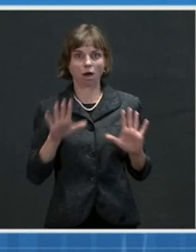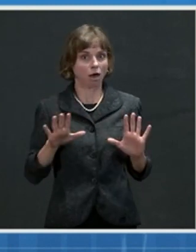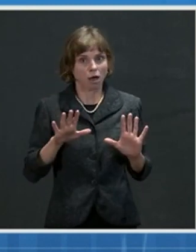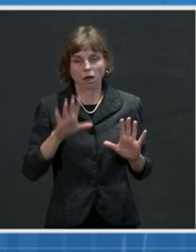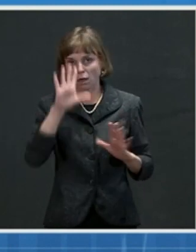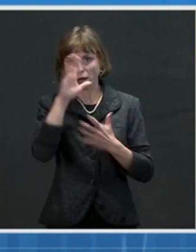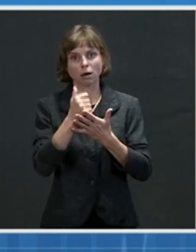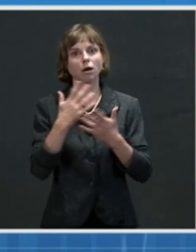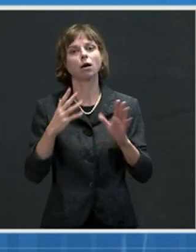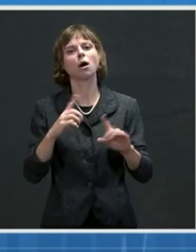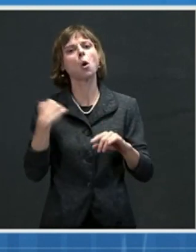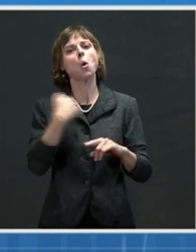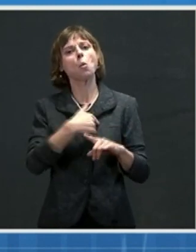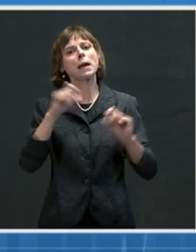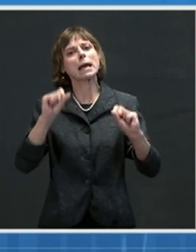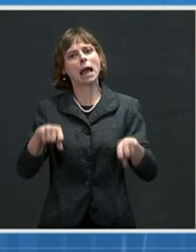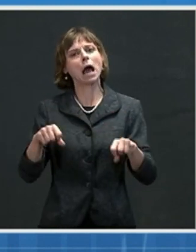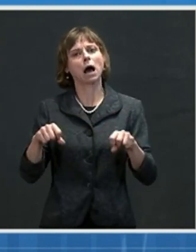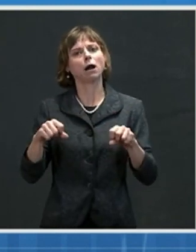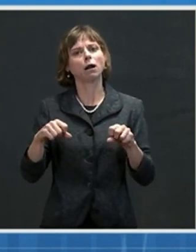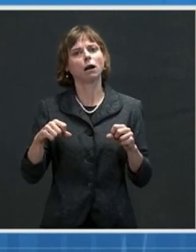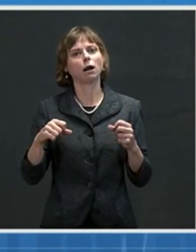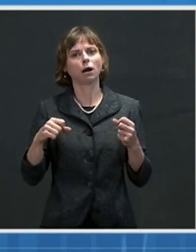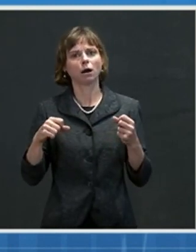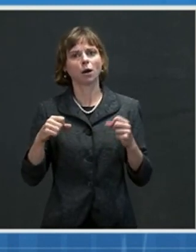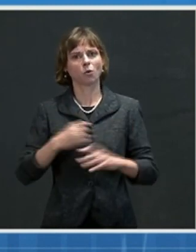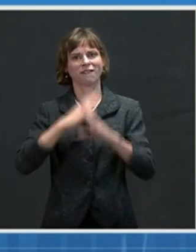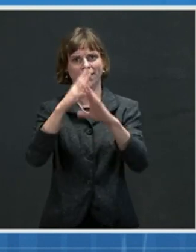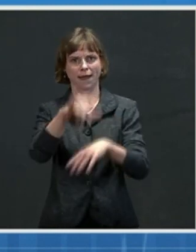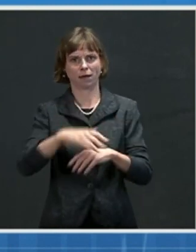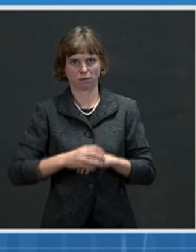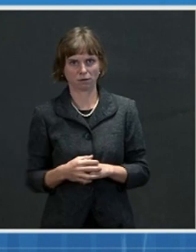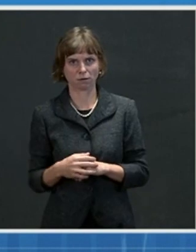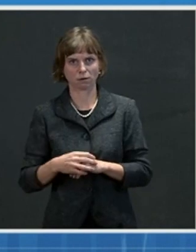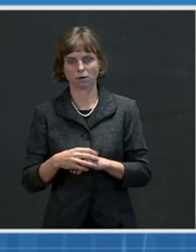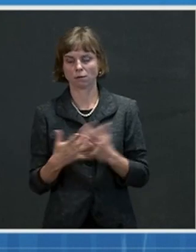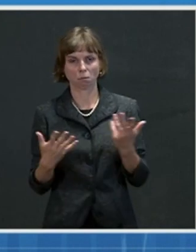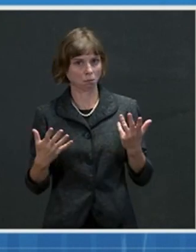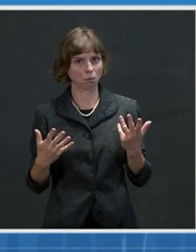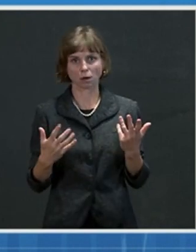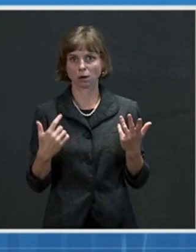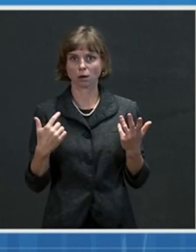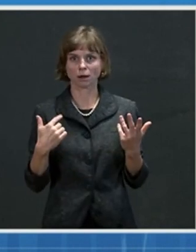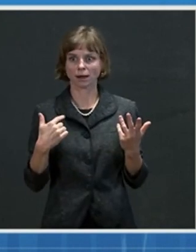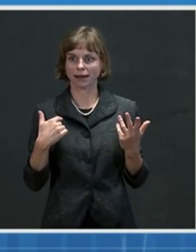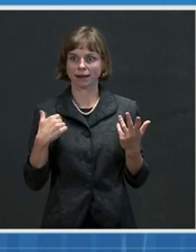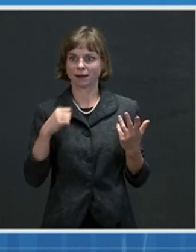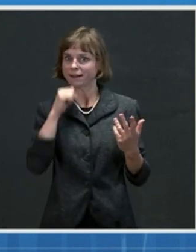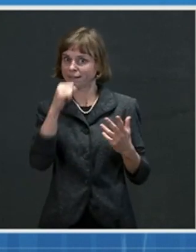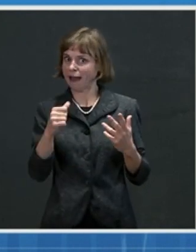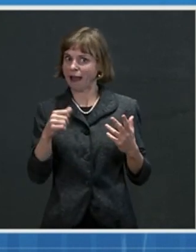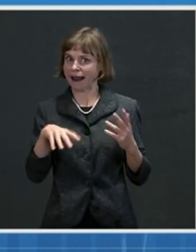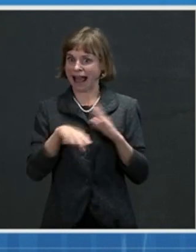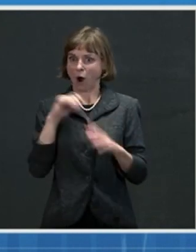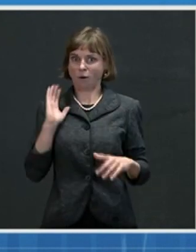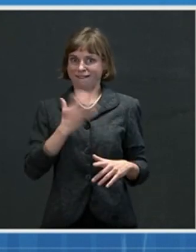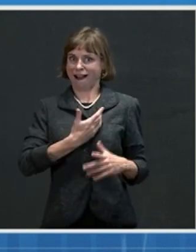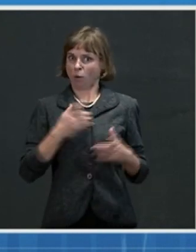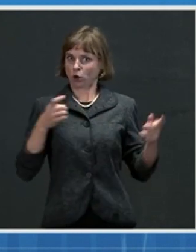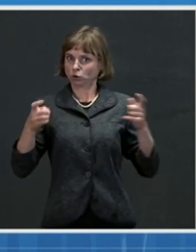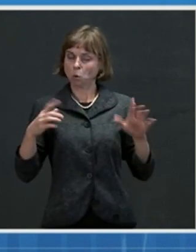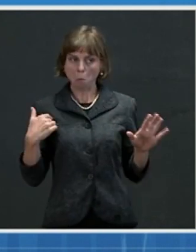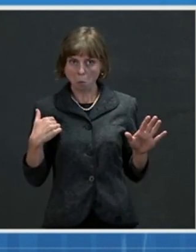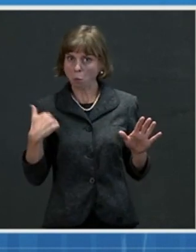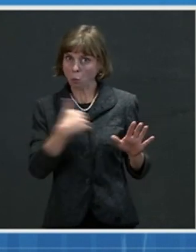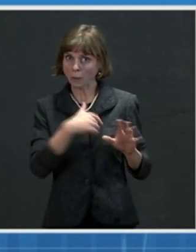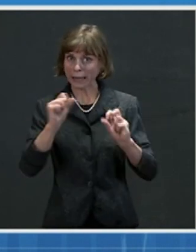there are things that we can do to prevent that. It is not outside of our power to do that. For example, the